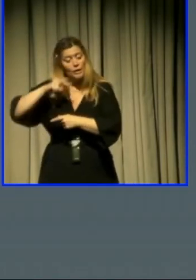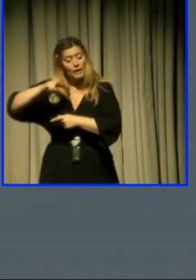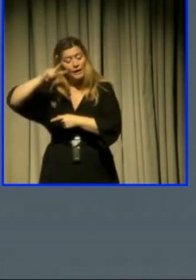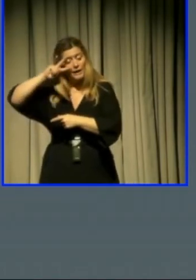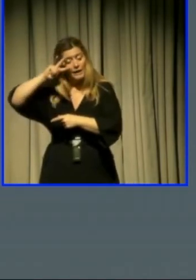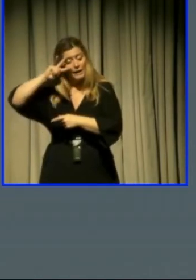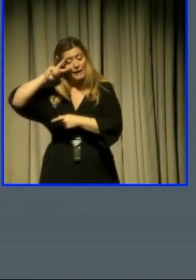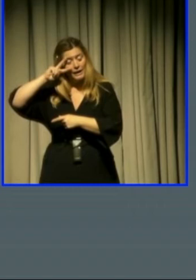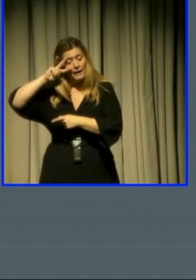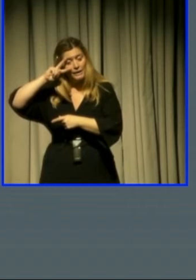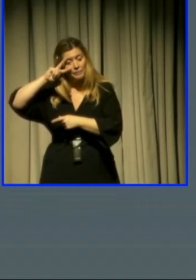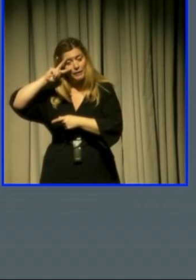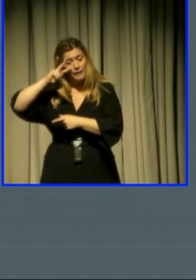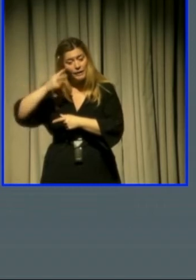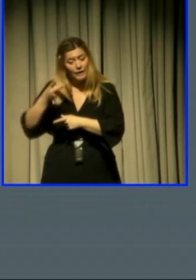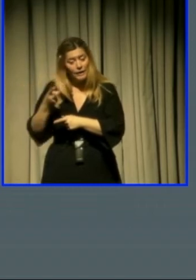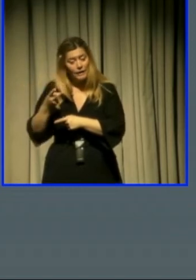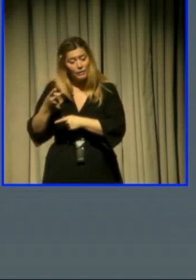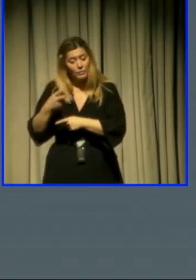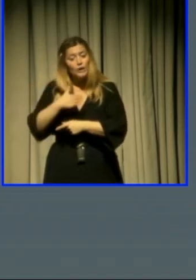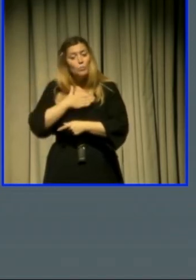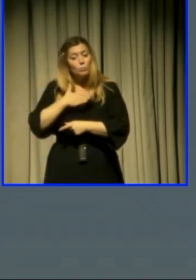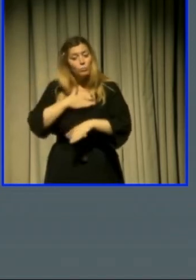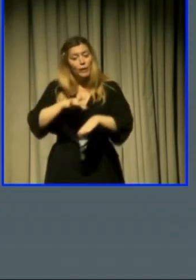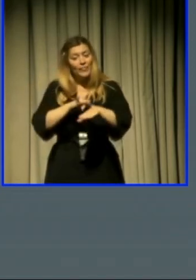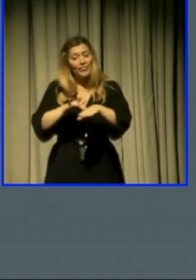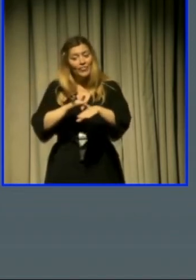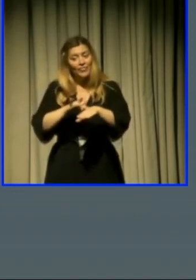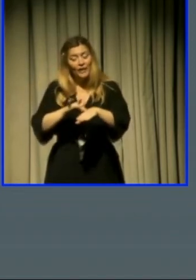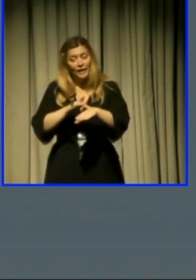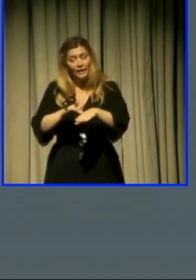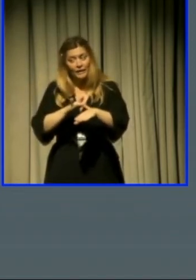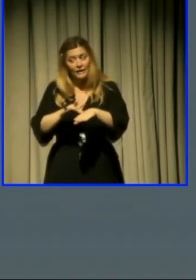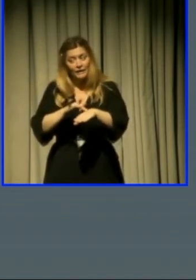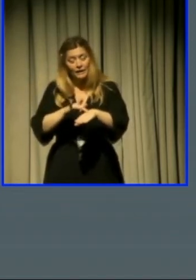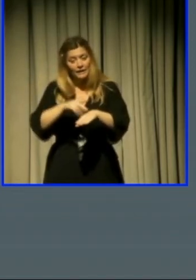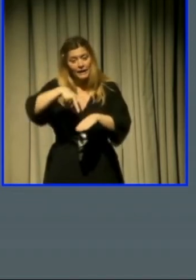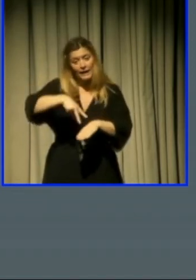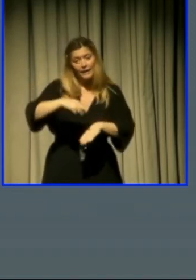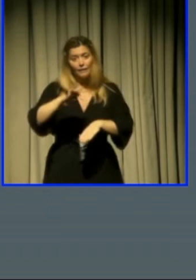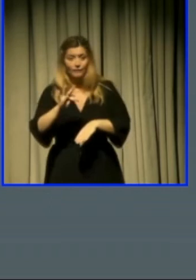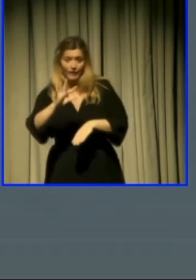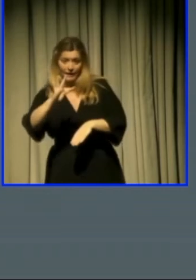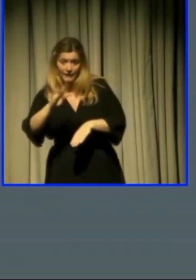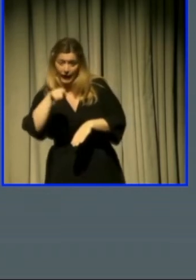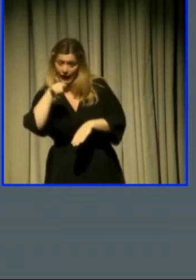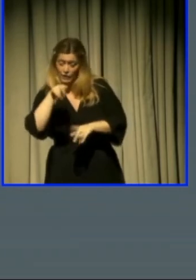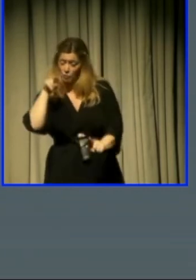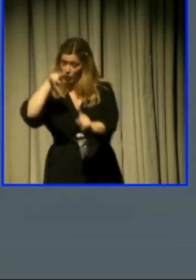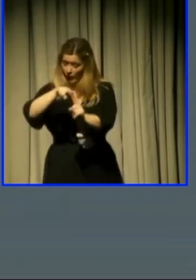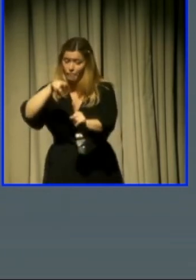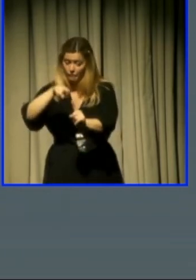really, set a new benchmark for the way the art world, the music industry, and this will continue to